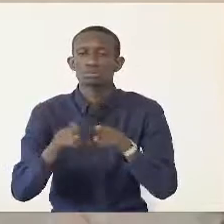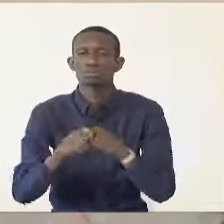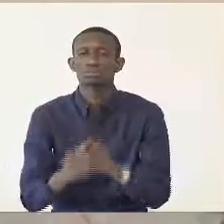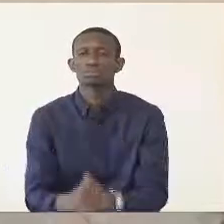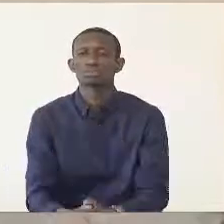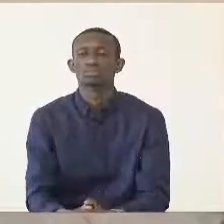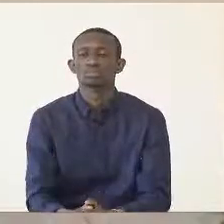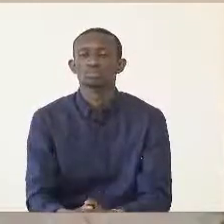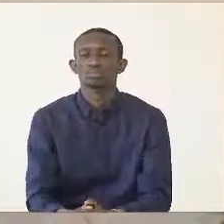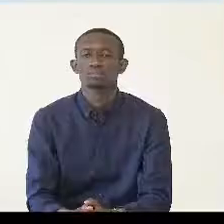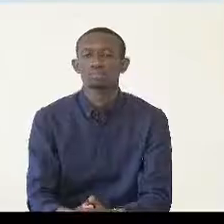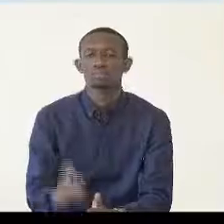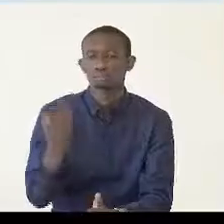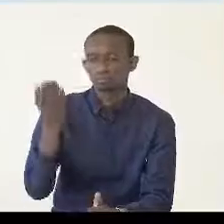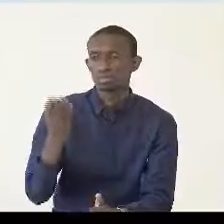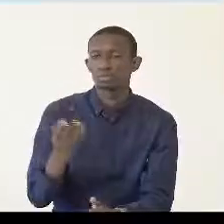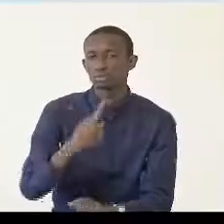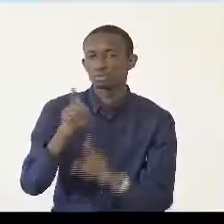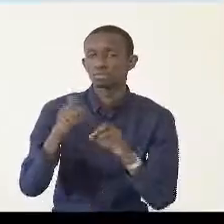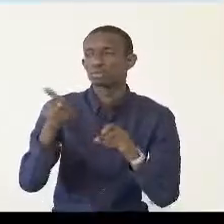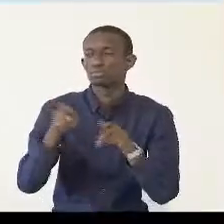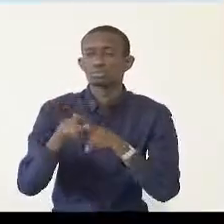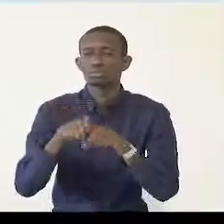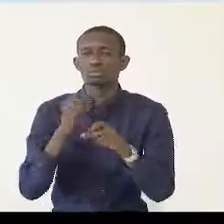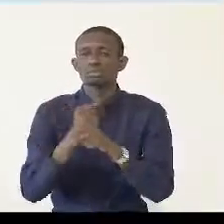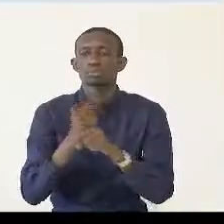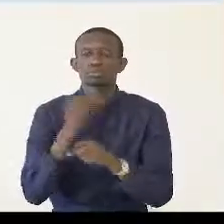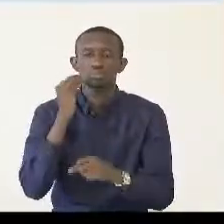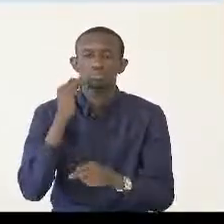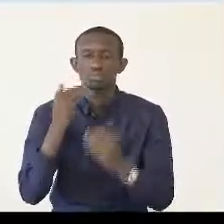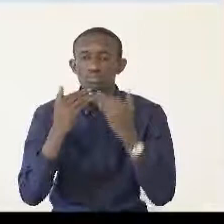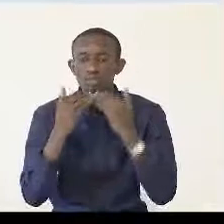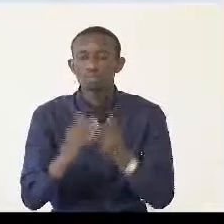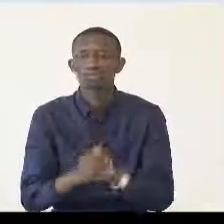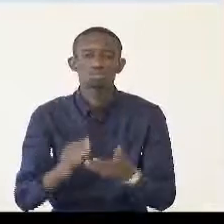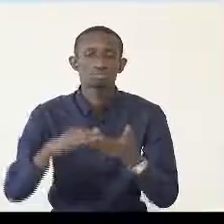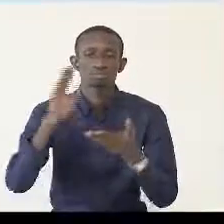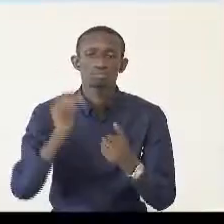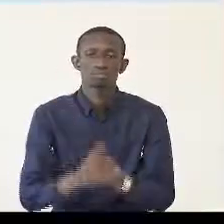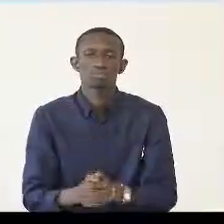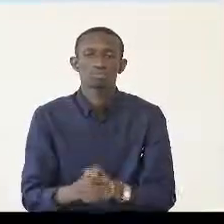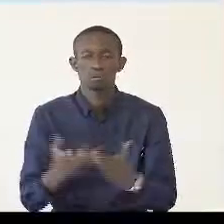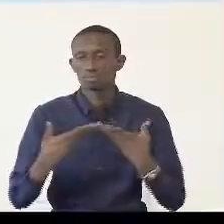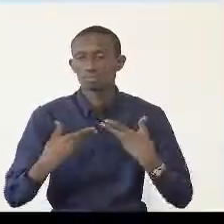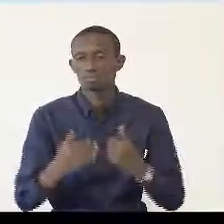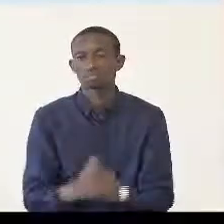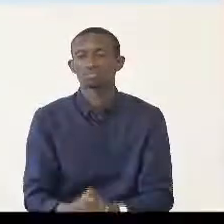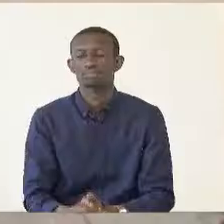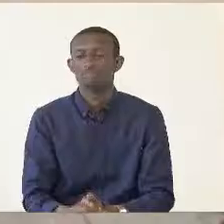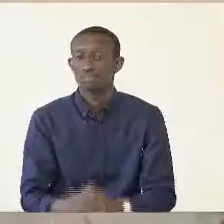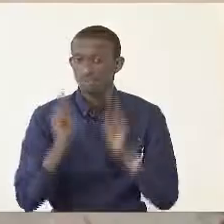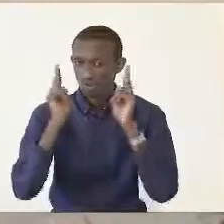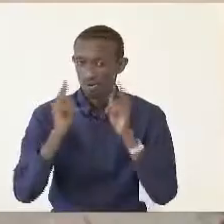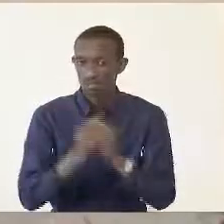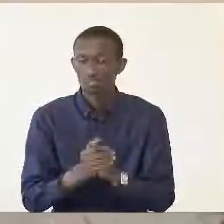this question and then do it as a homework. And thank you very much for having me. And I hope you